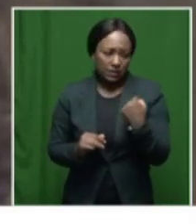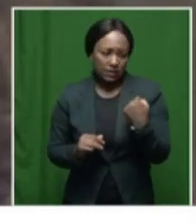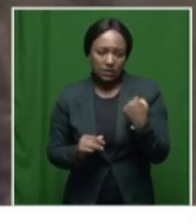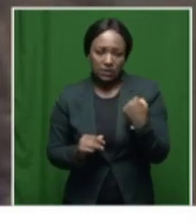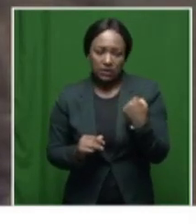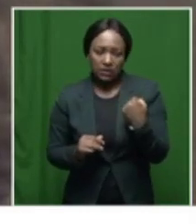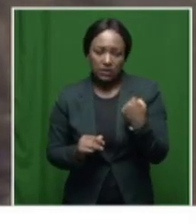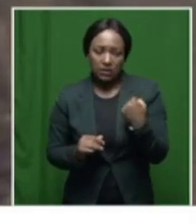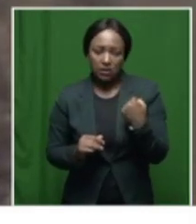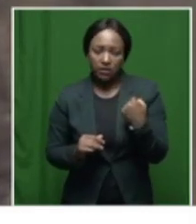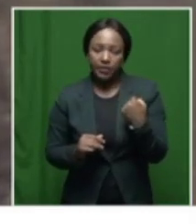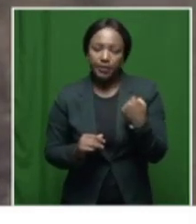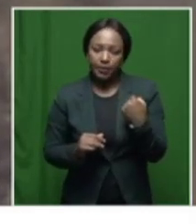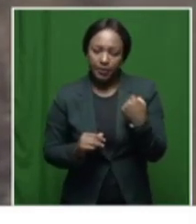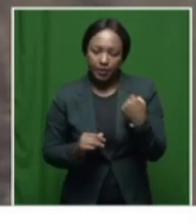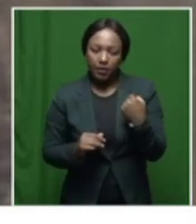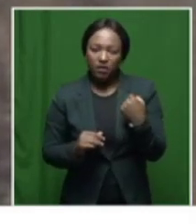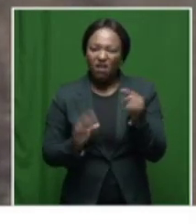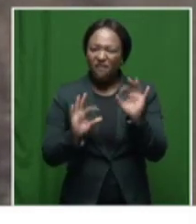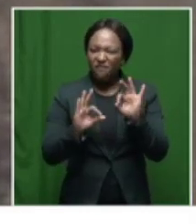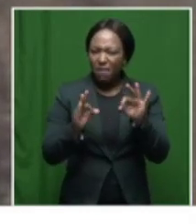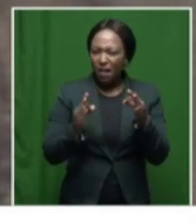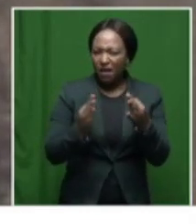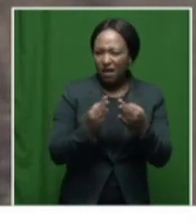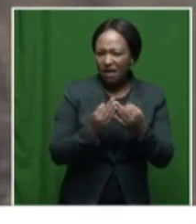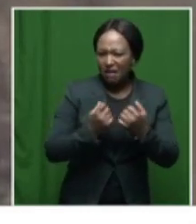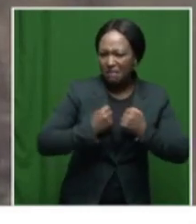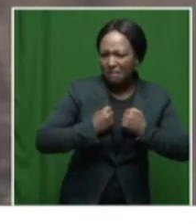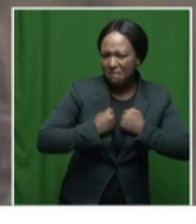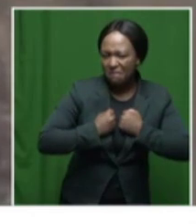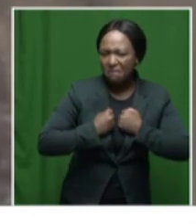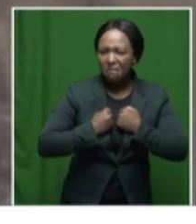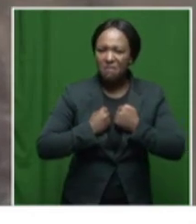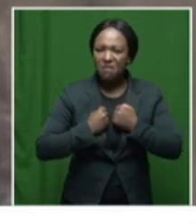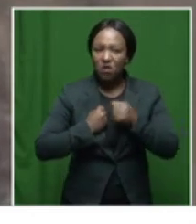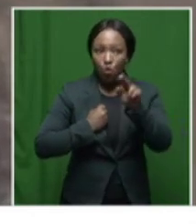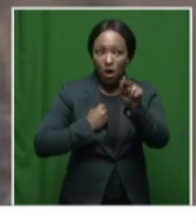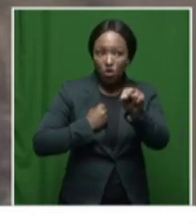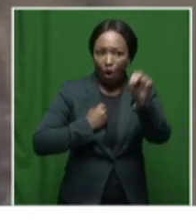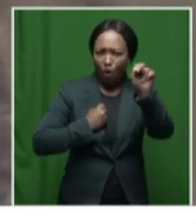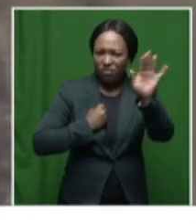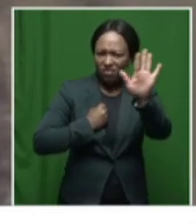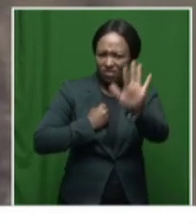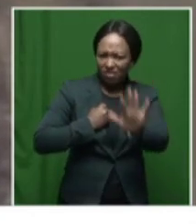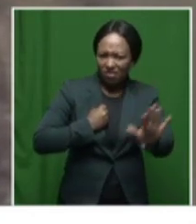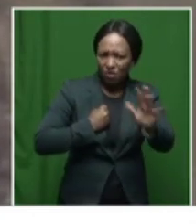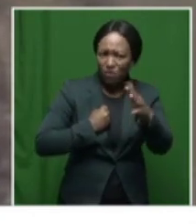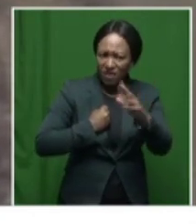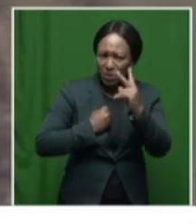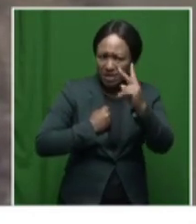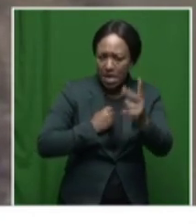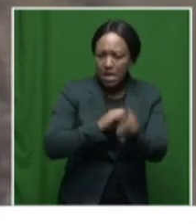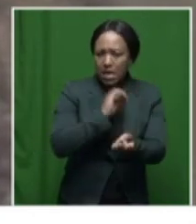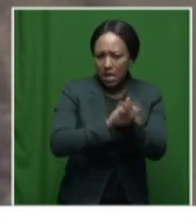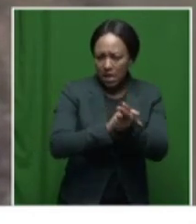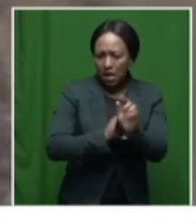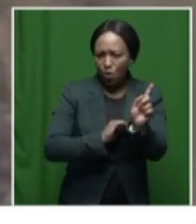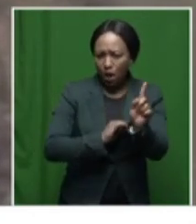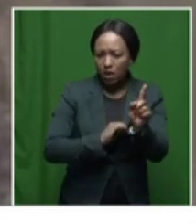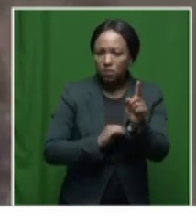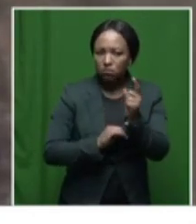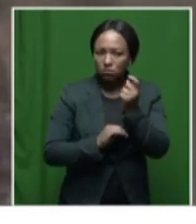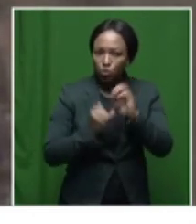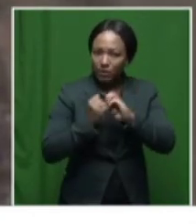siblings or our families or our population in Northern Hemispheres has seen. So we're trying to understand the pattern in